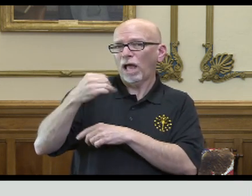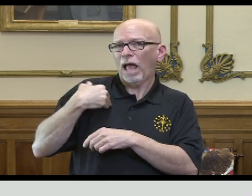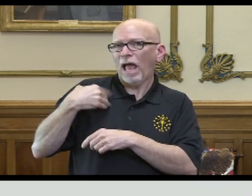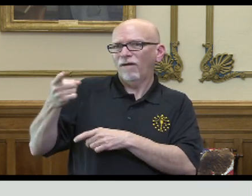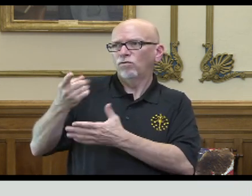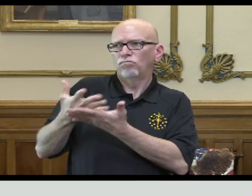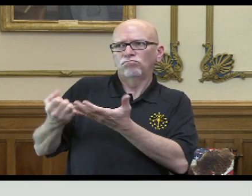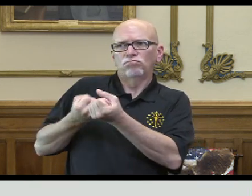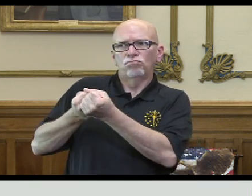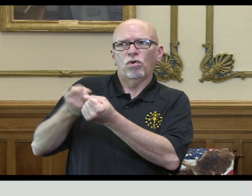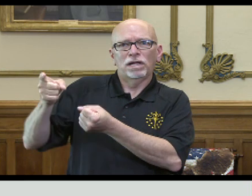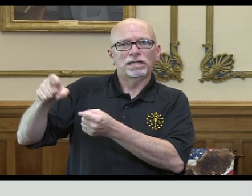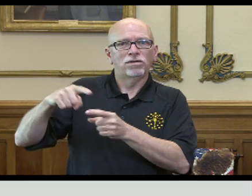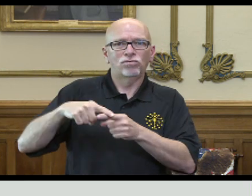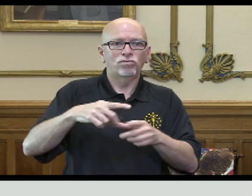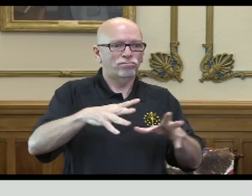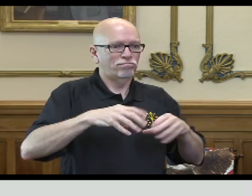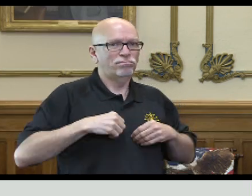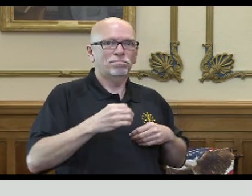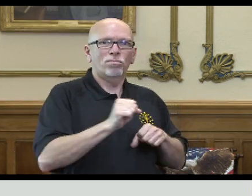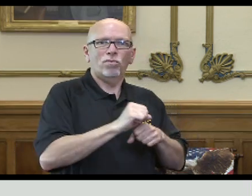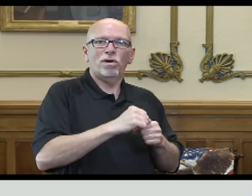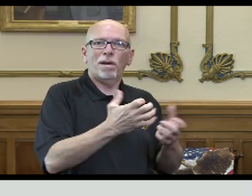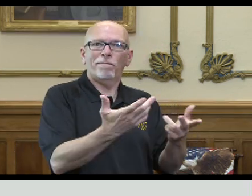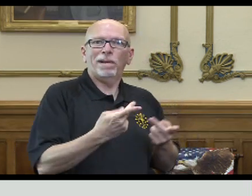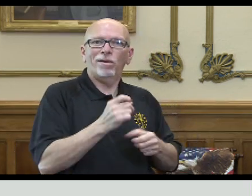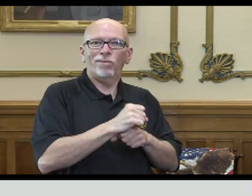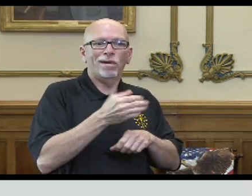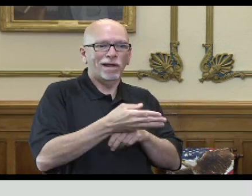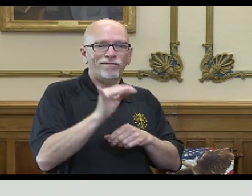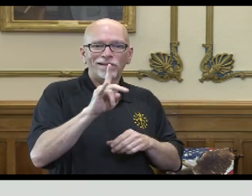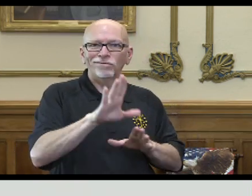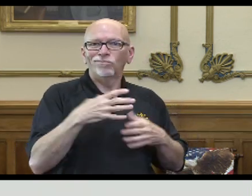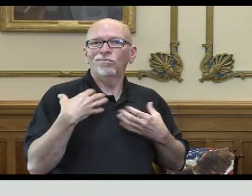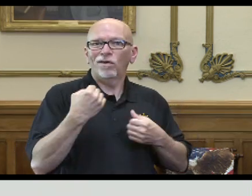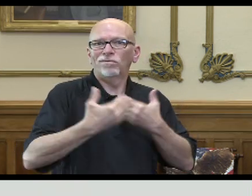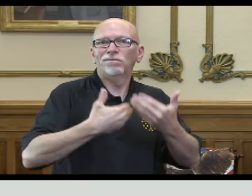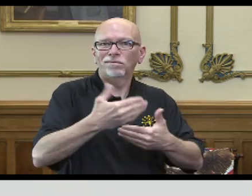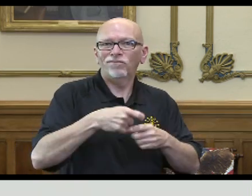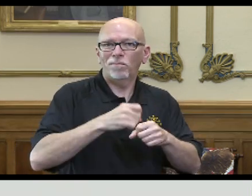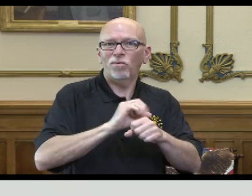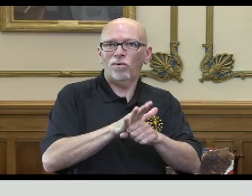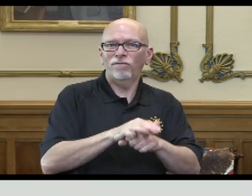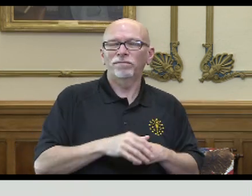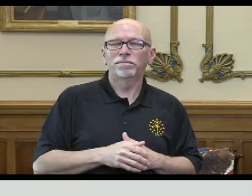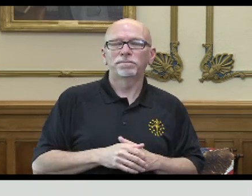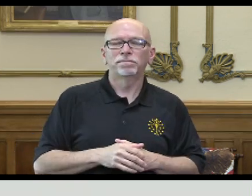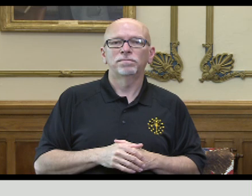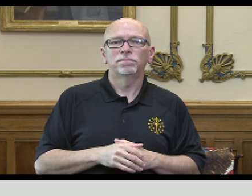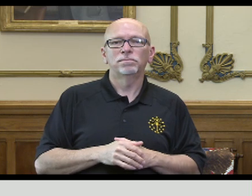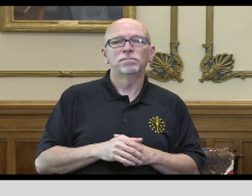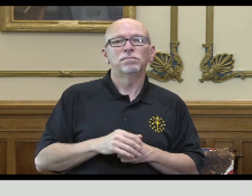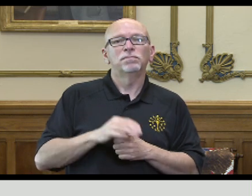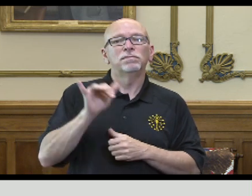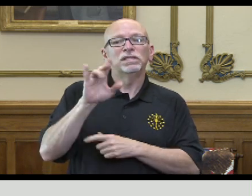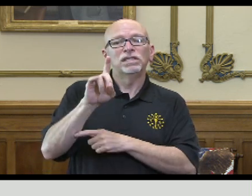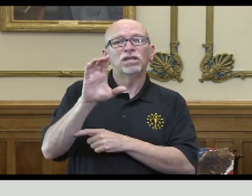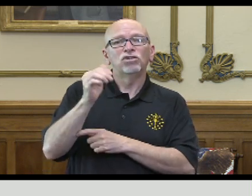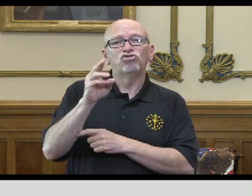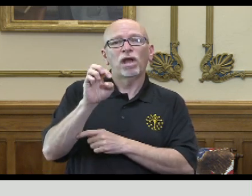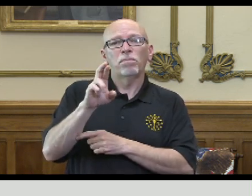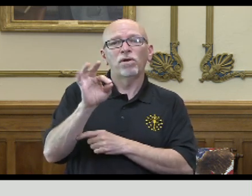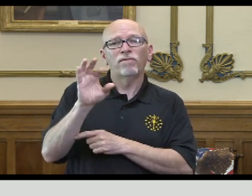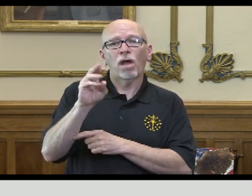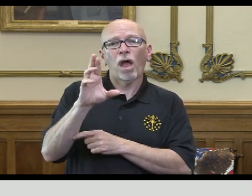support employees' transitions back to the workforce after Indiana's recovery from COVID-19. The Indiana Chamber of Commerce